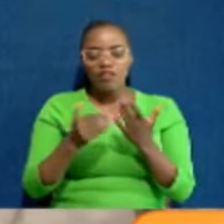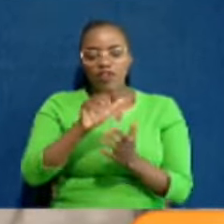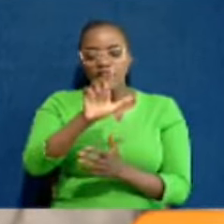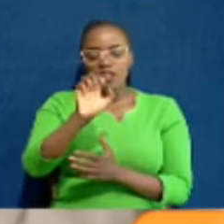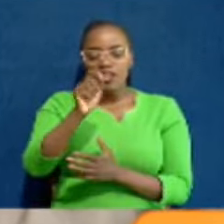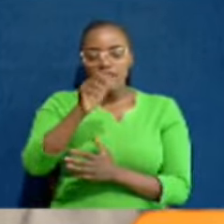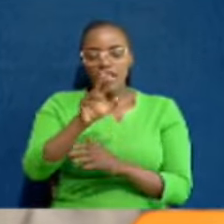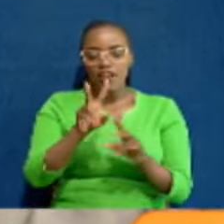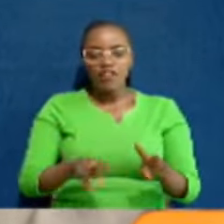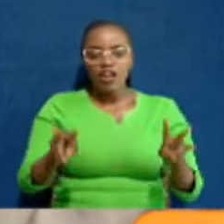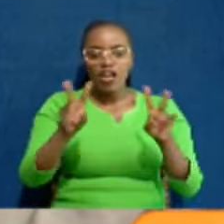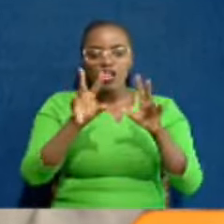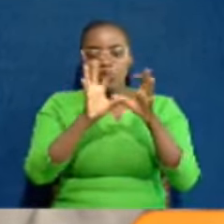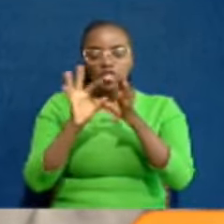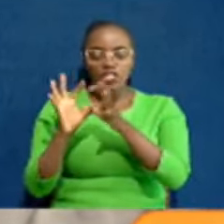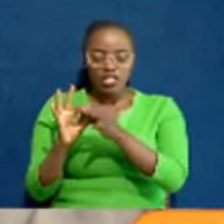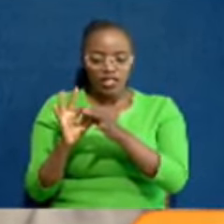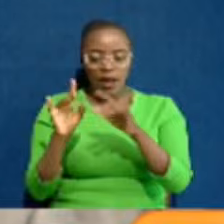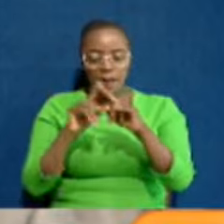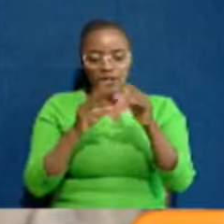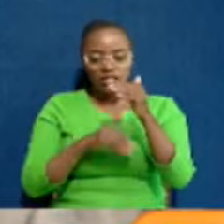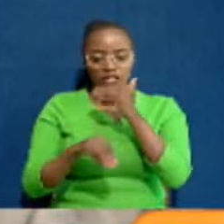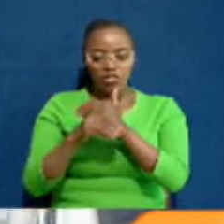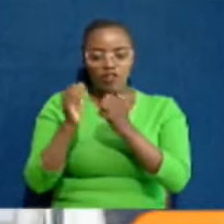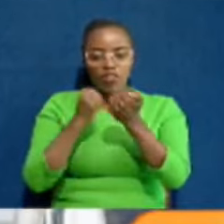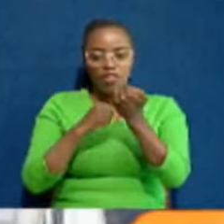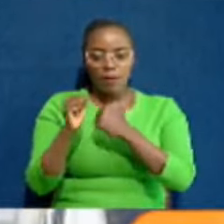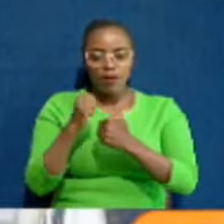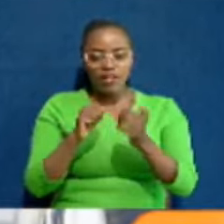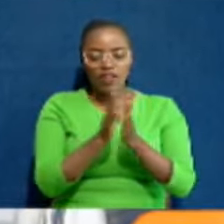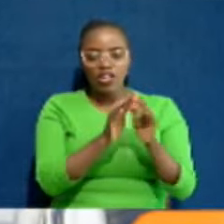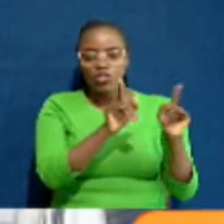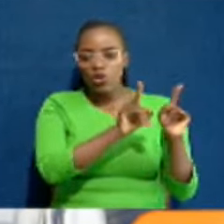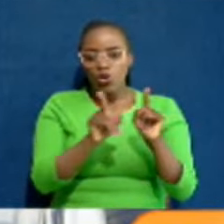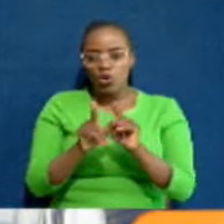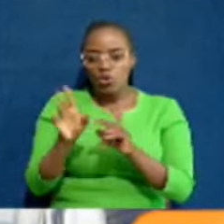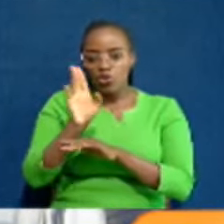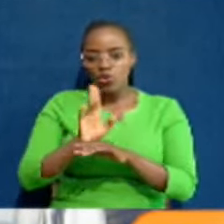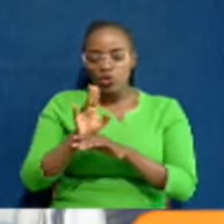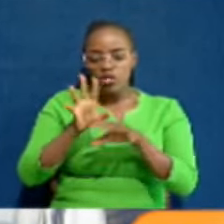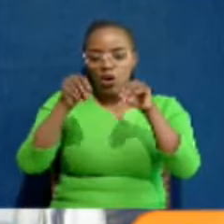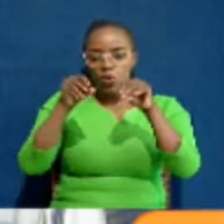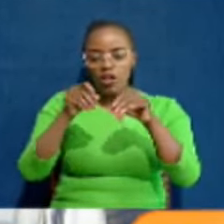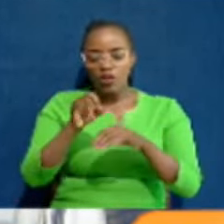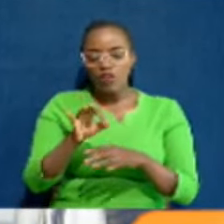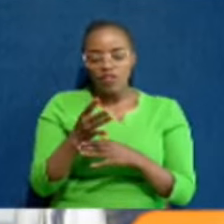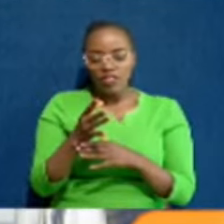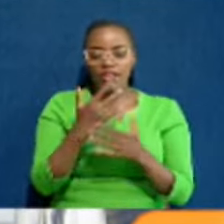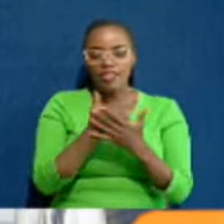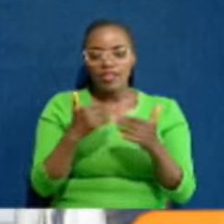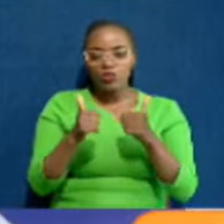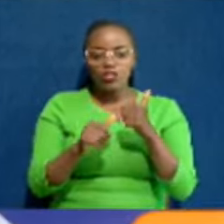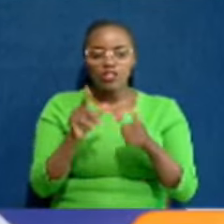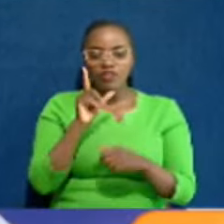chain across the region by increasing productivity and standardization of the quality of finished